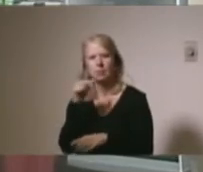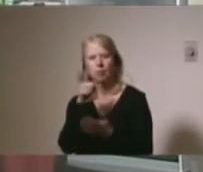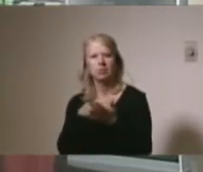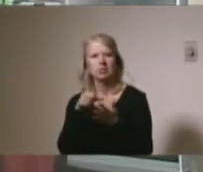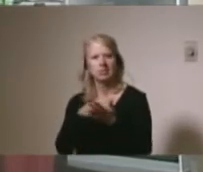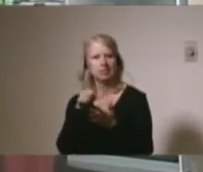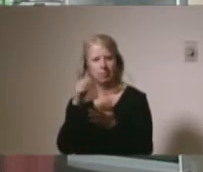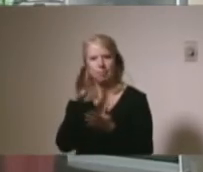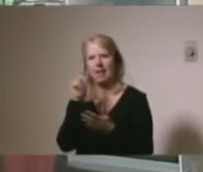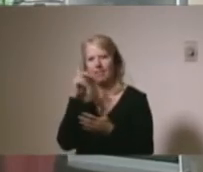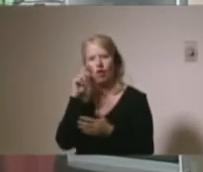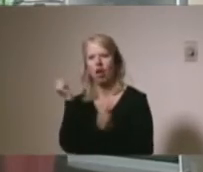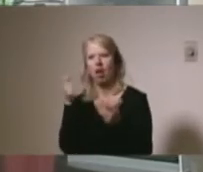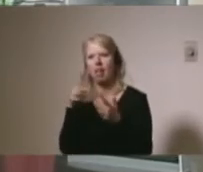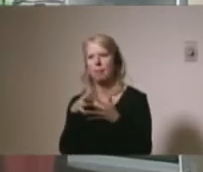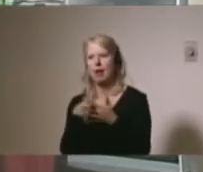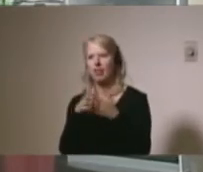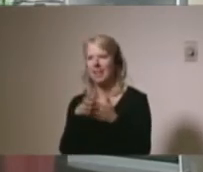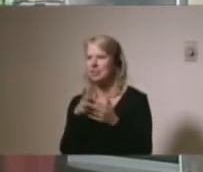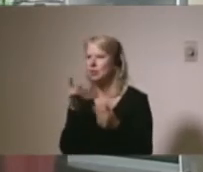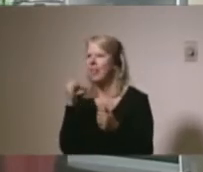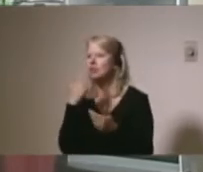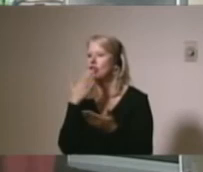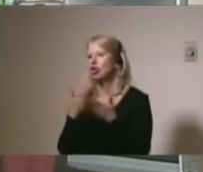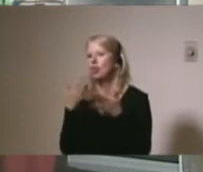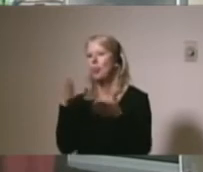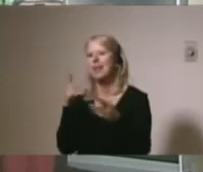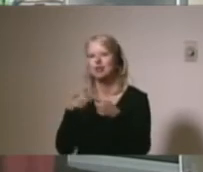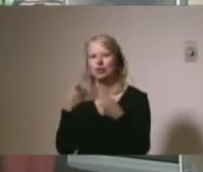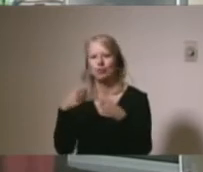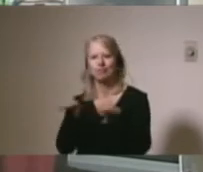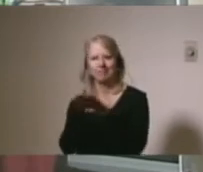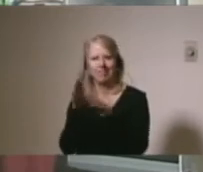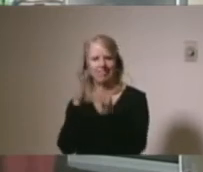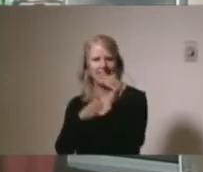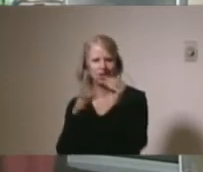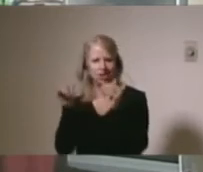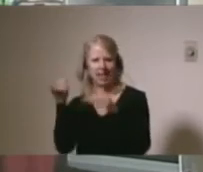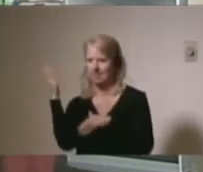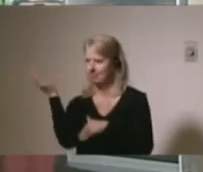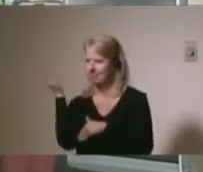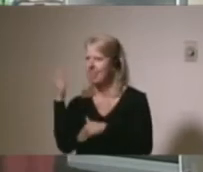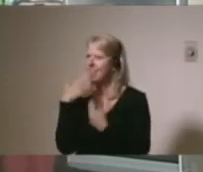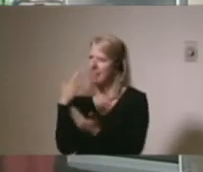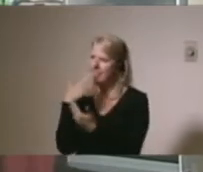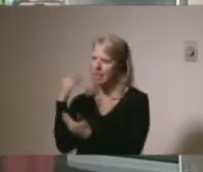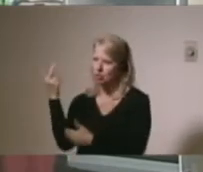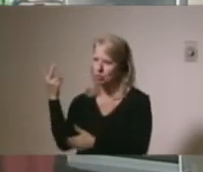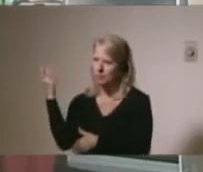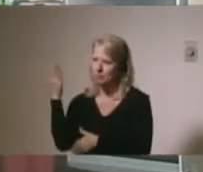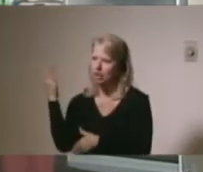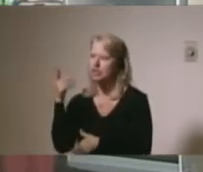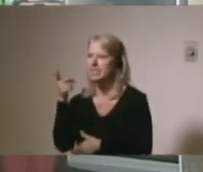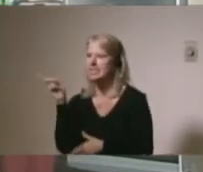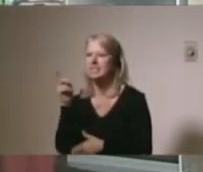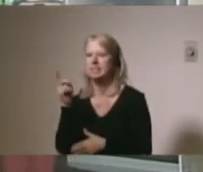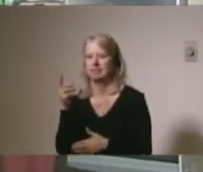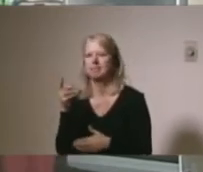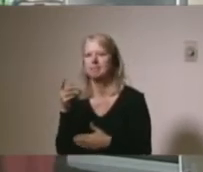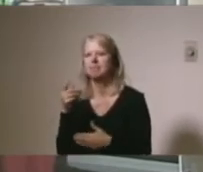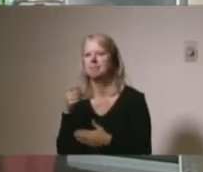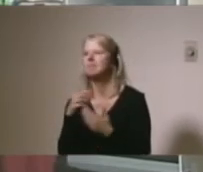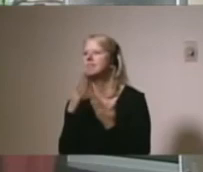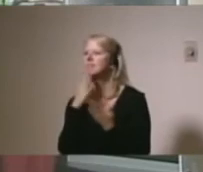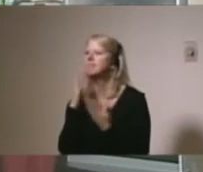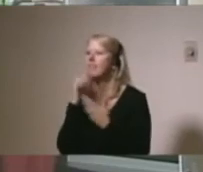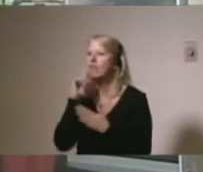so I think it's a good comment to finish, and thank the two speakers talking about the model and all